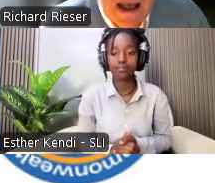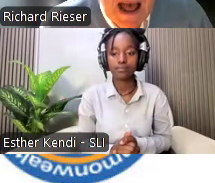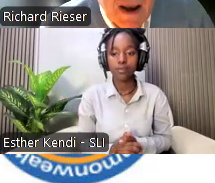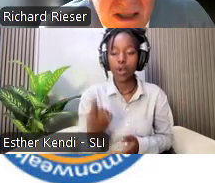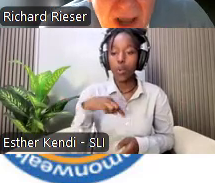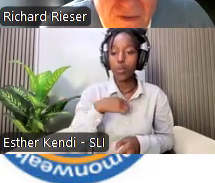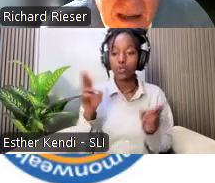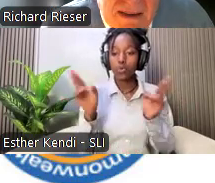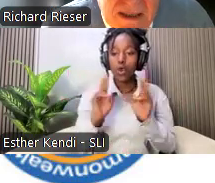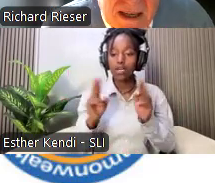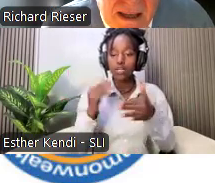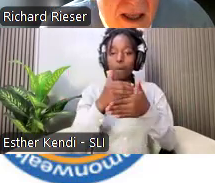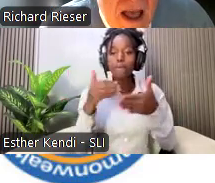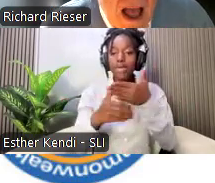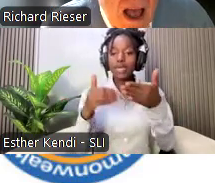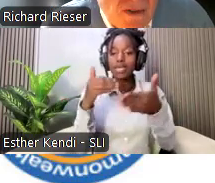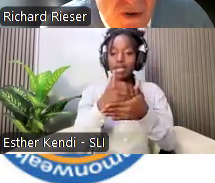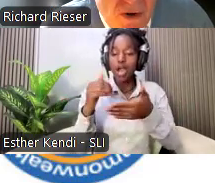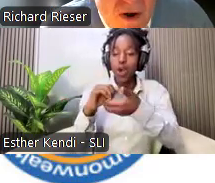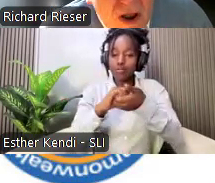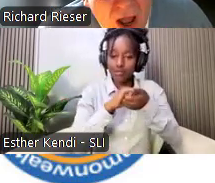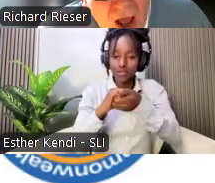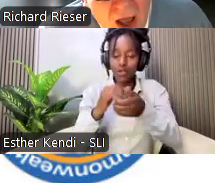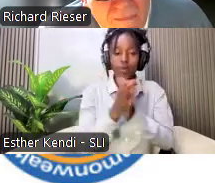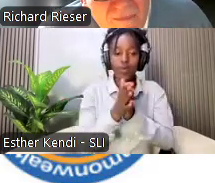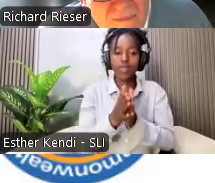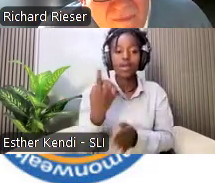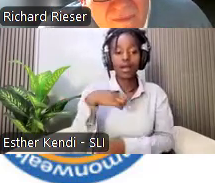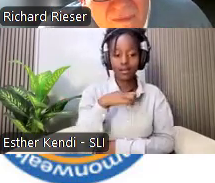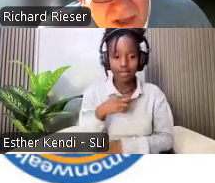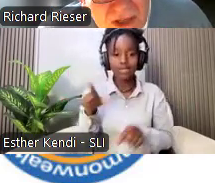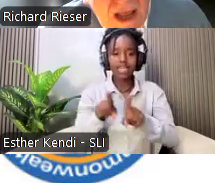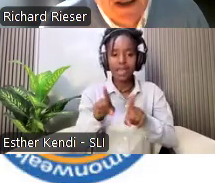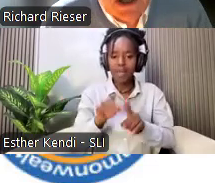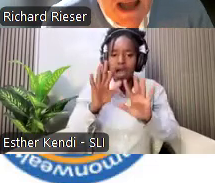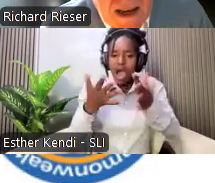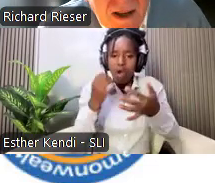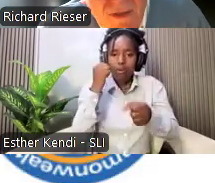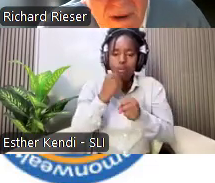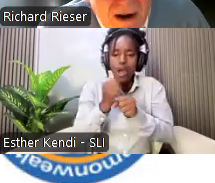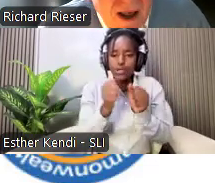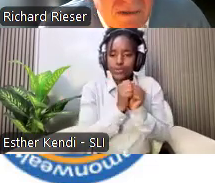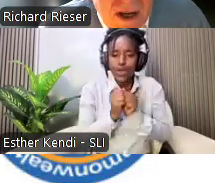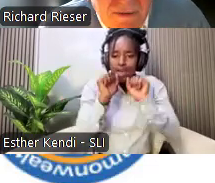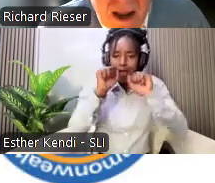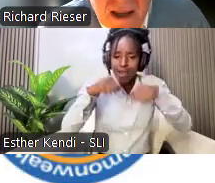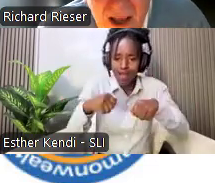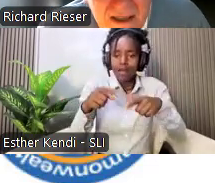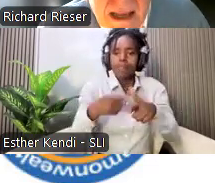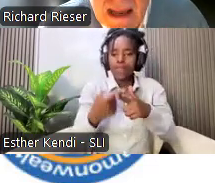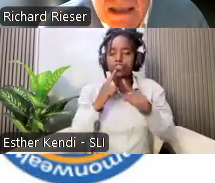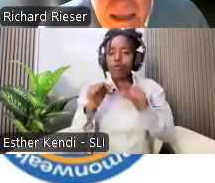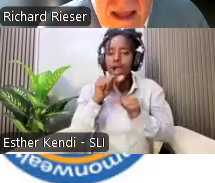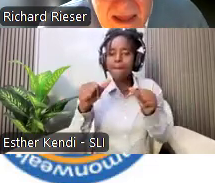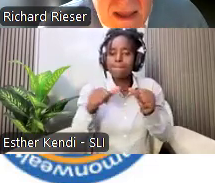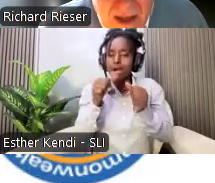us and our self-activity through this understanding of the paradigm shift,